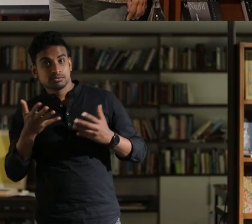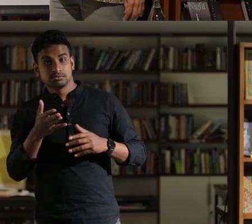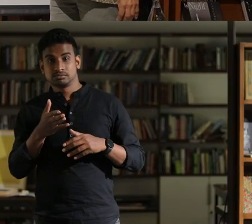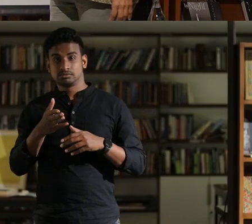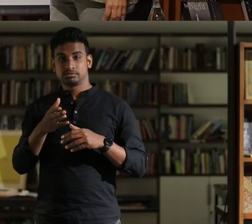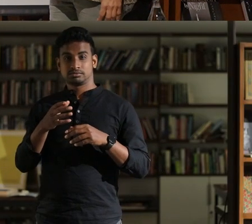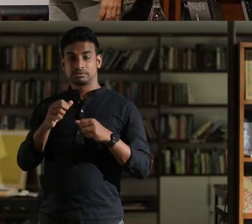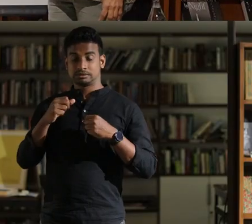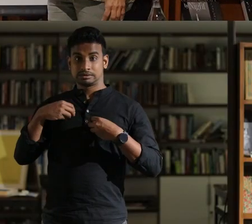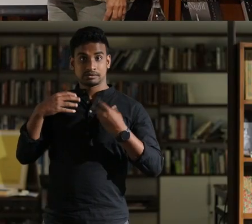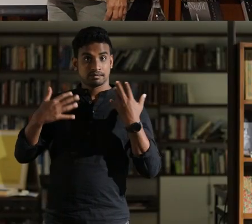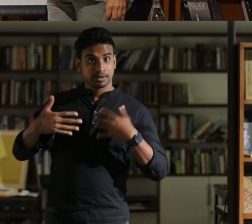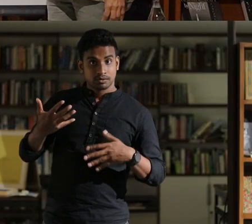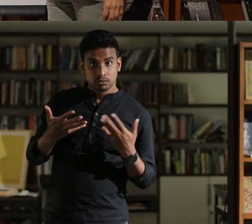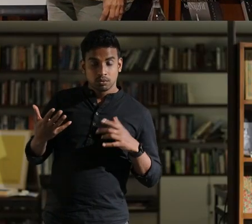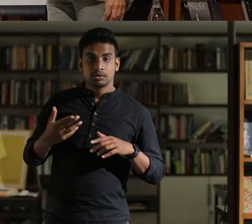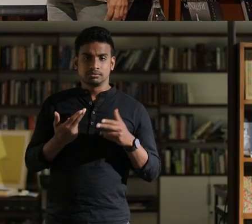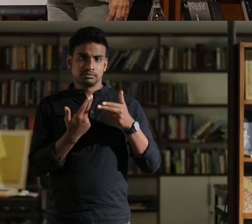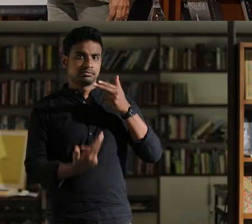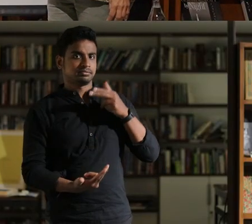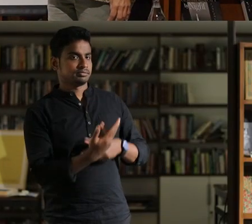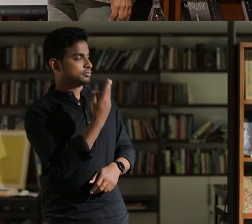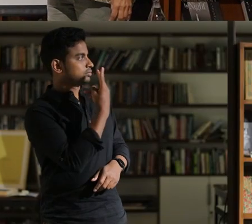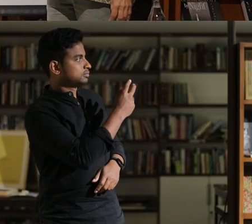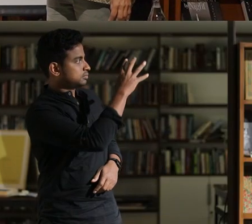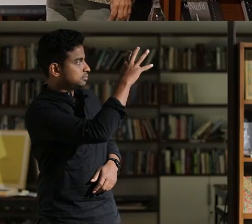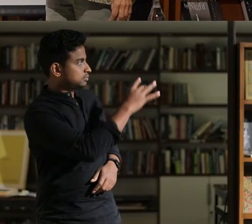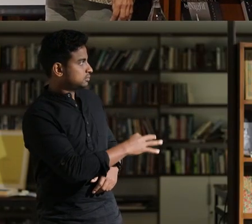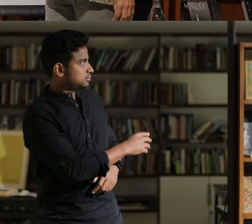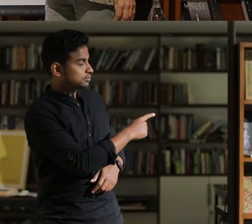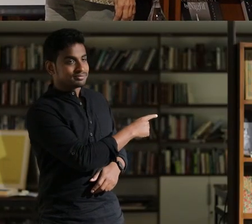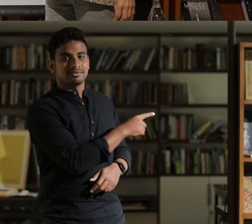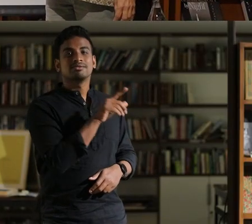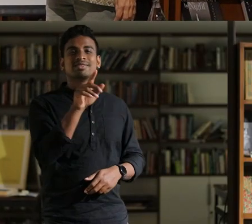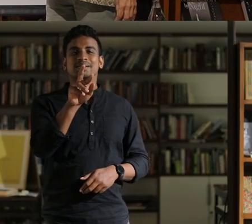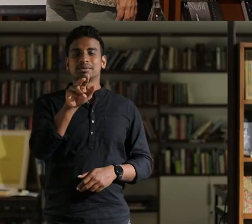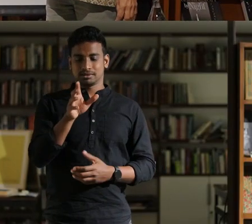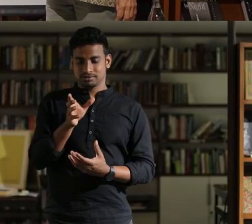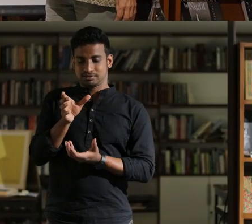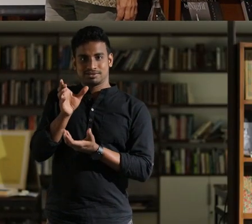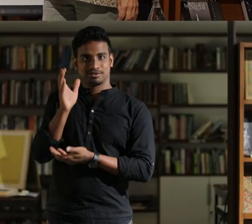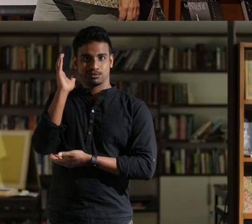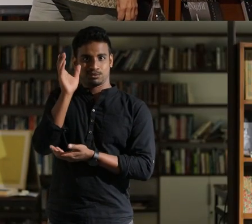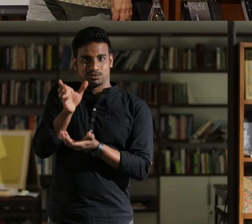doing. So it's like all the things that this water bottle saw.